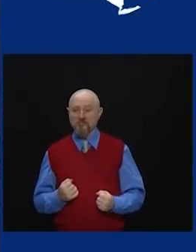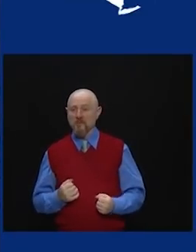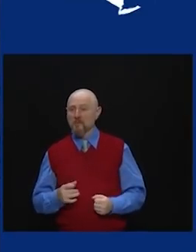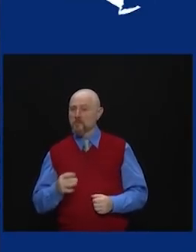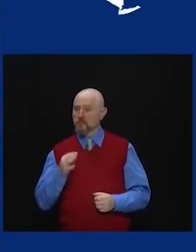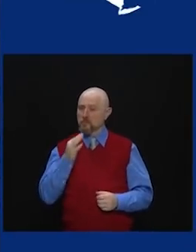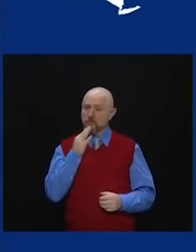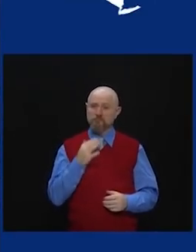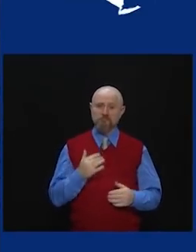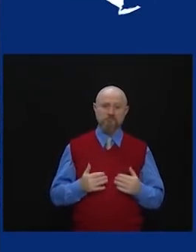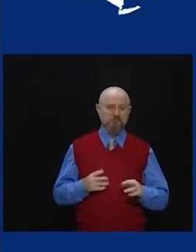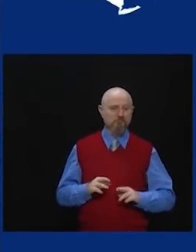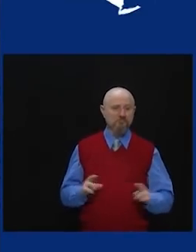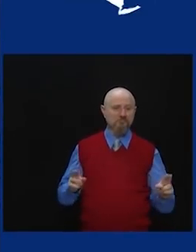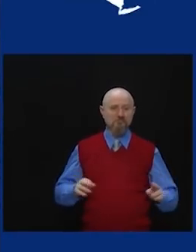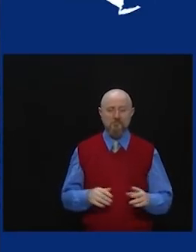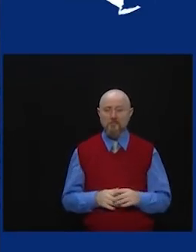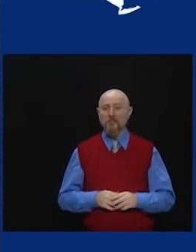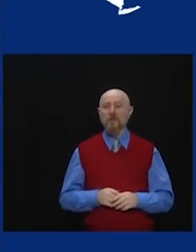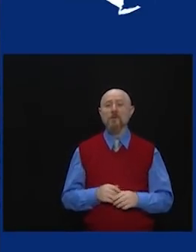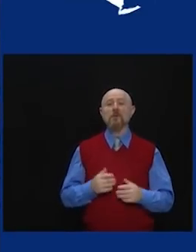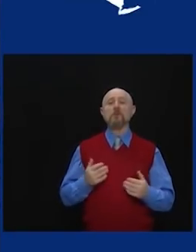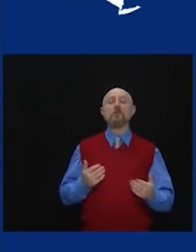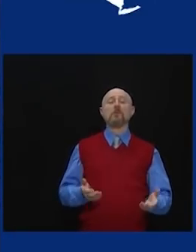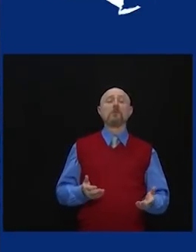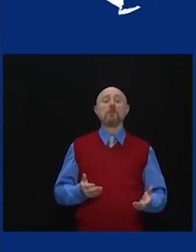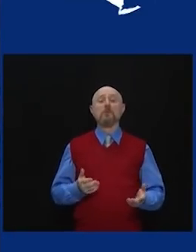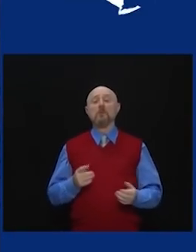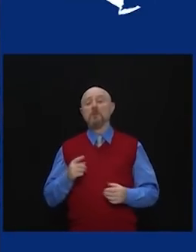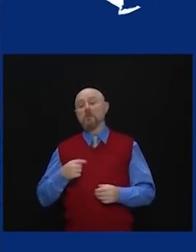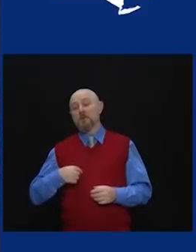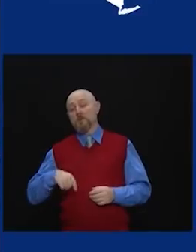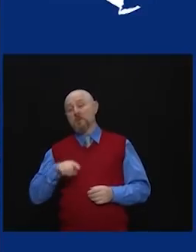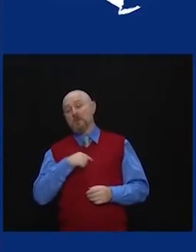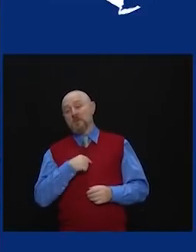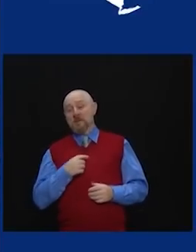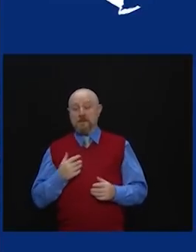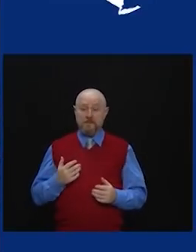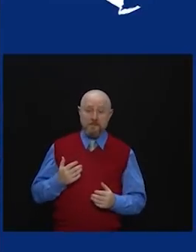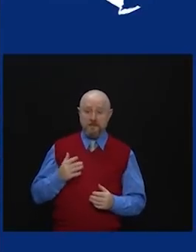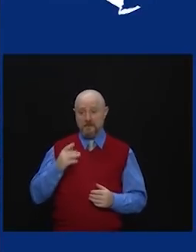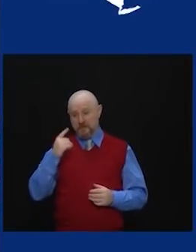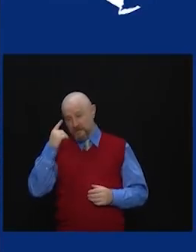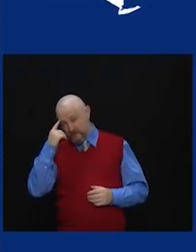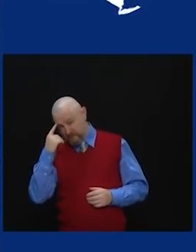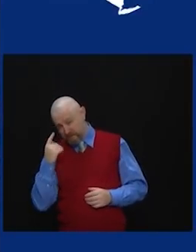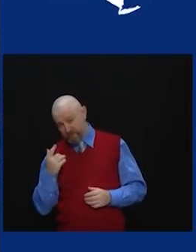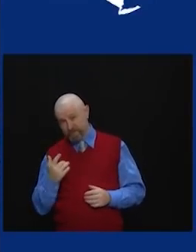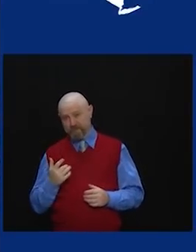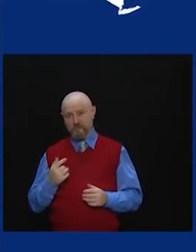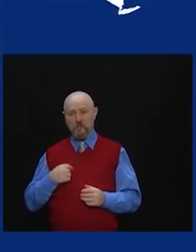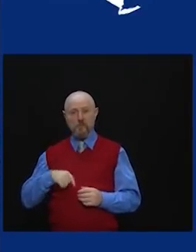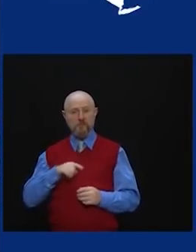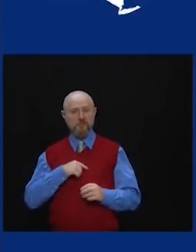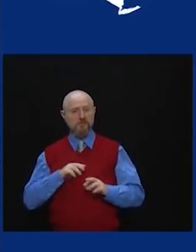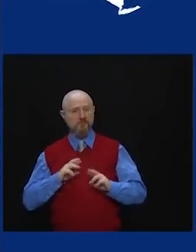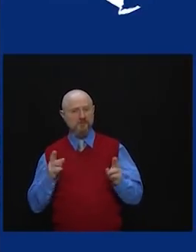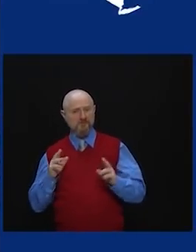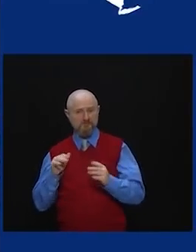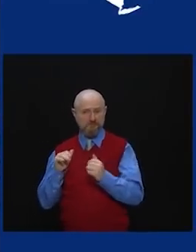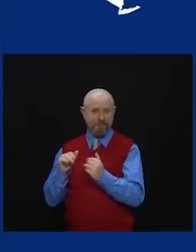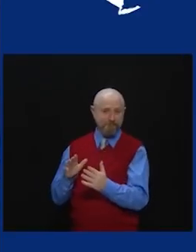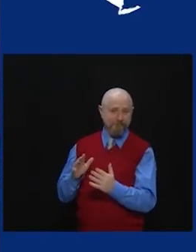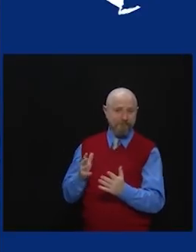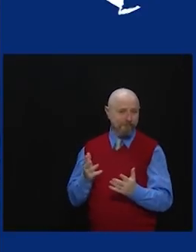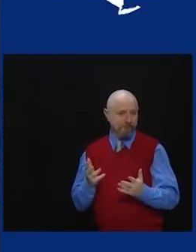you know, you ask a question that I think we're all prepared to face. I wouldn't be in this